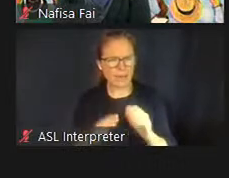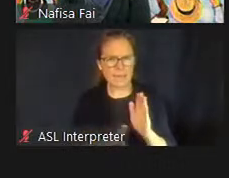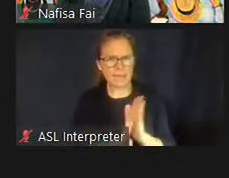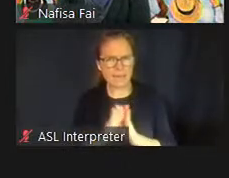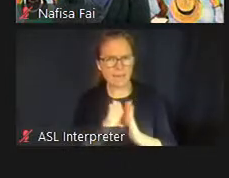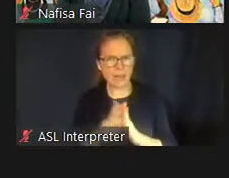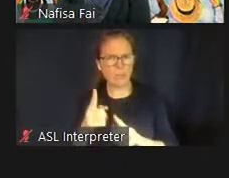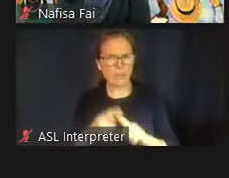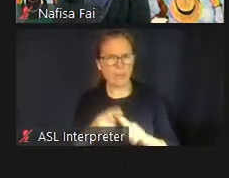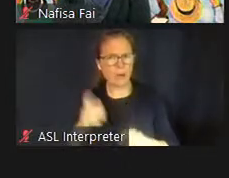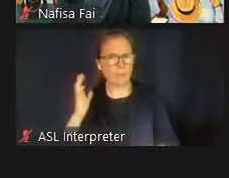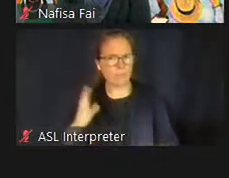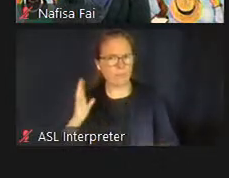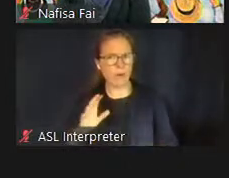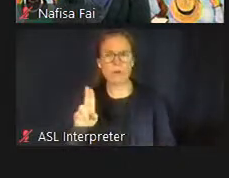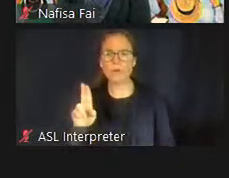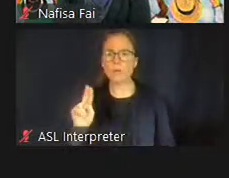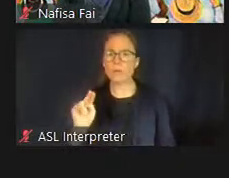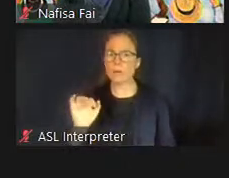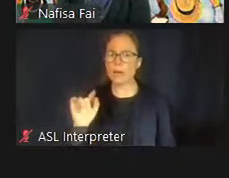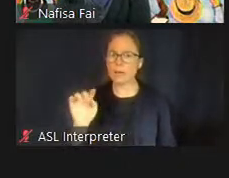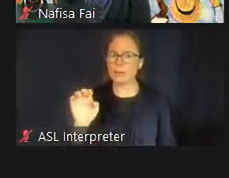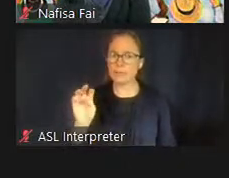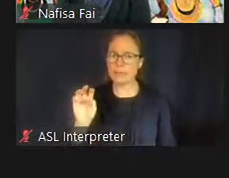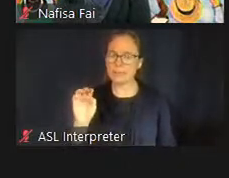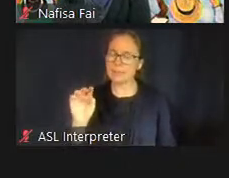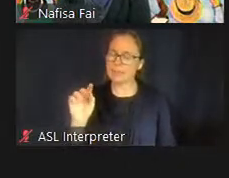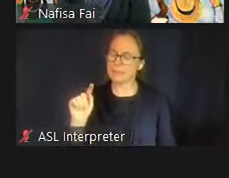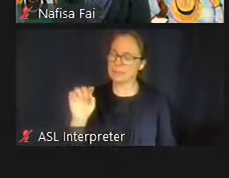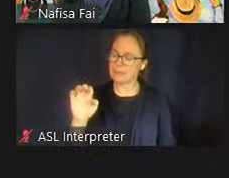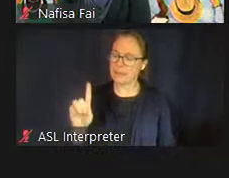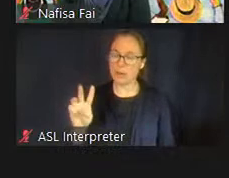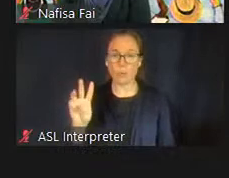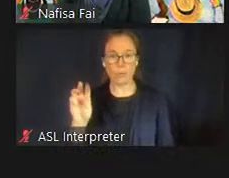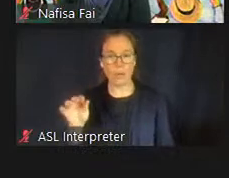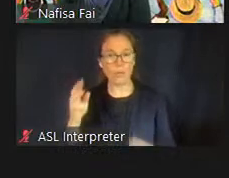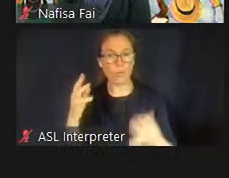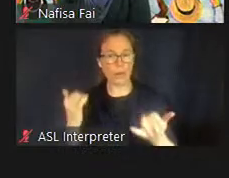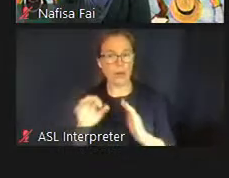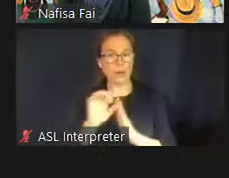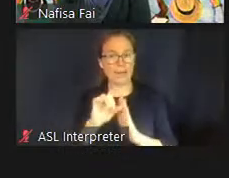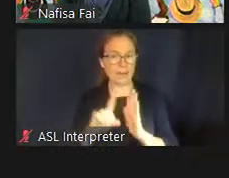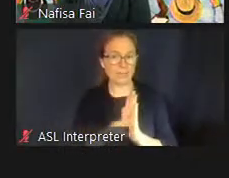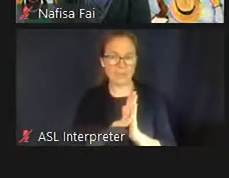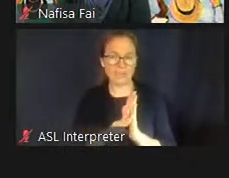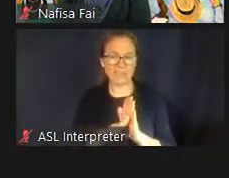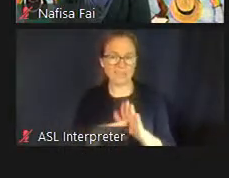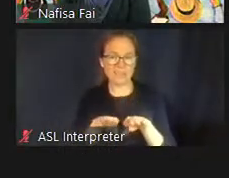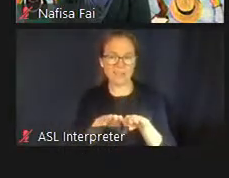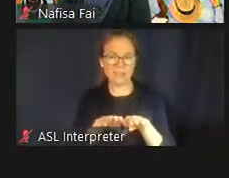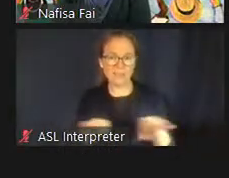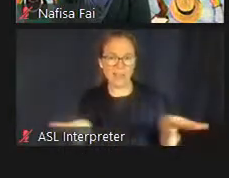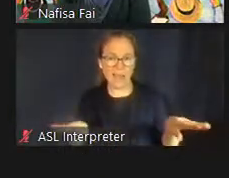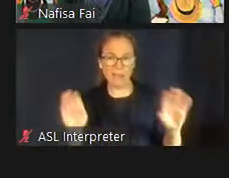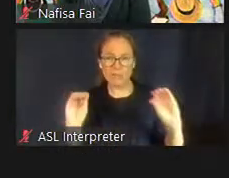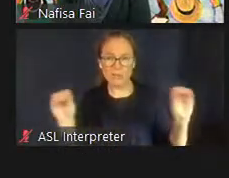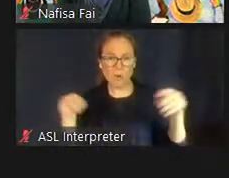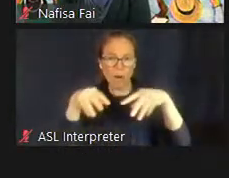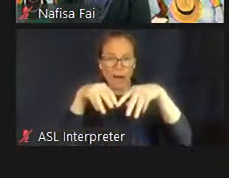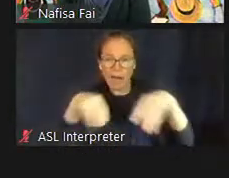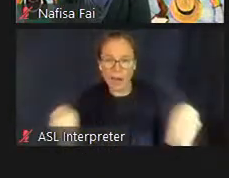United Way system. And right now, their database is a flat, non-hierarchical database, and it would